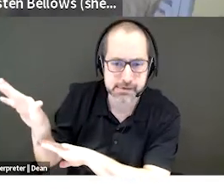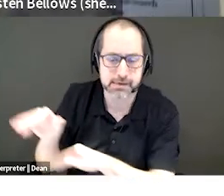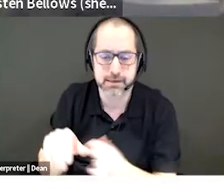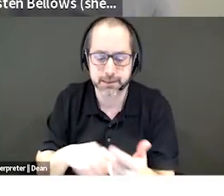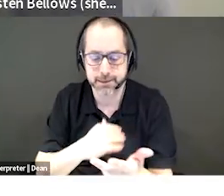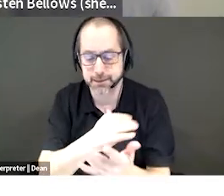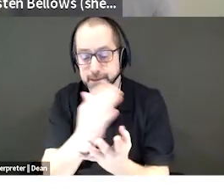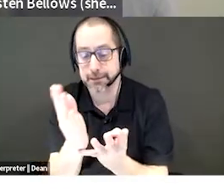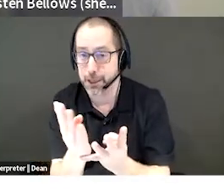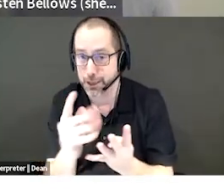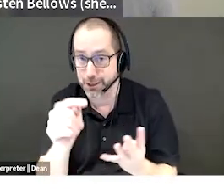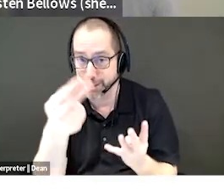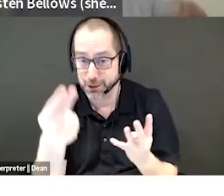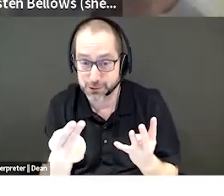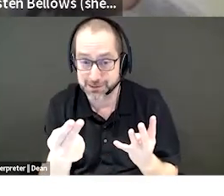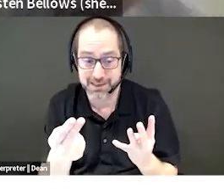Thursday,